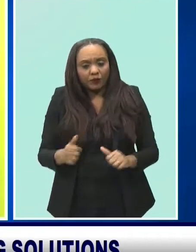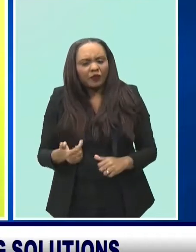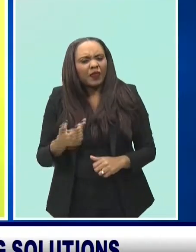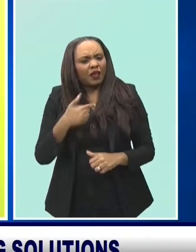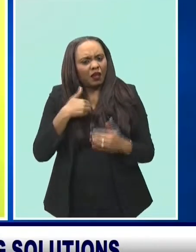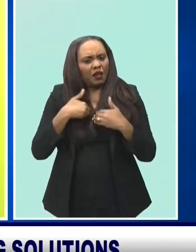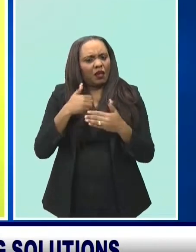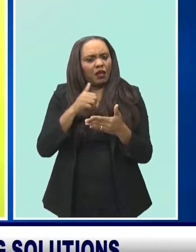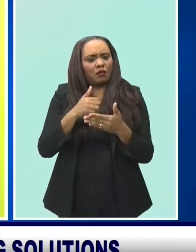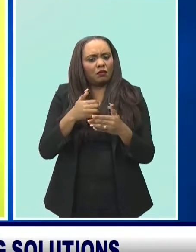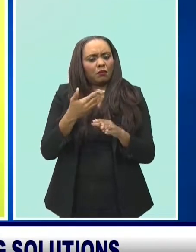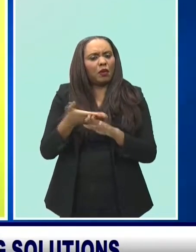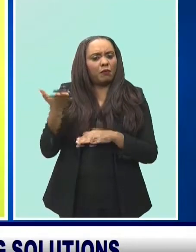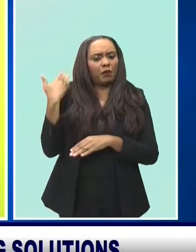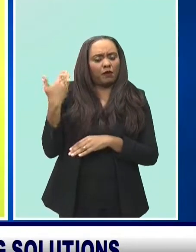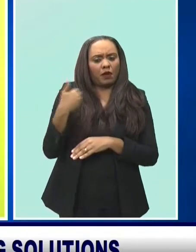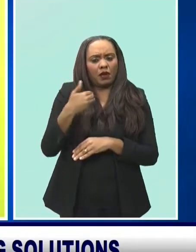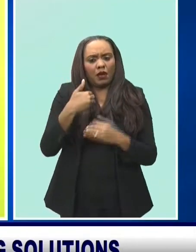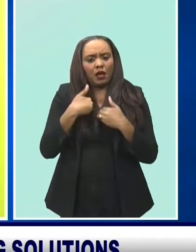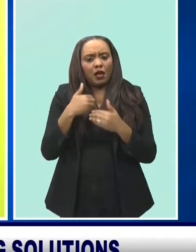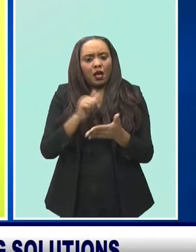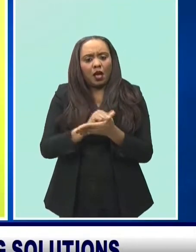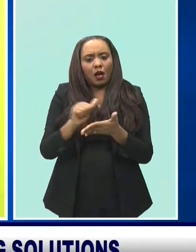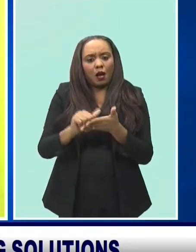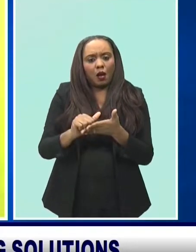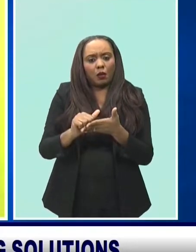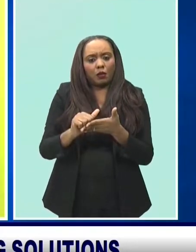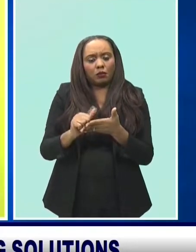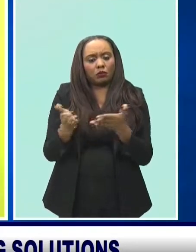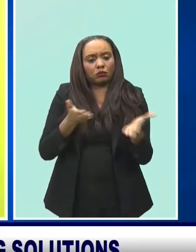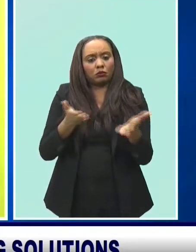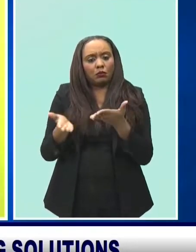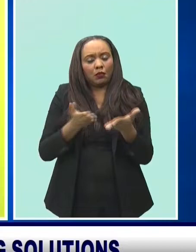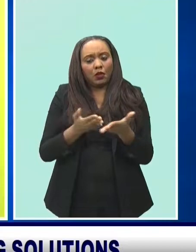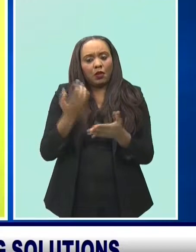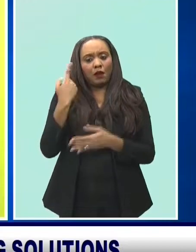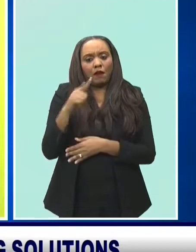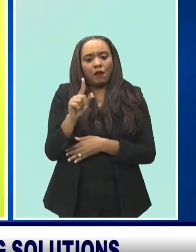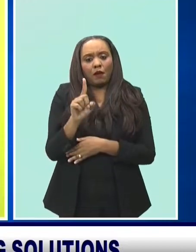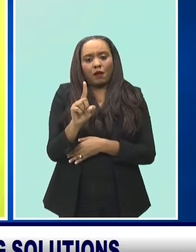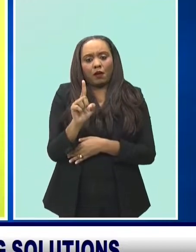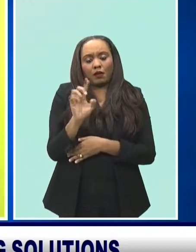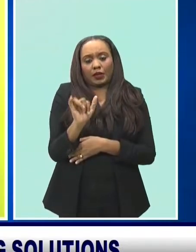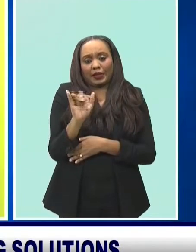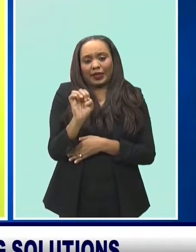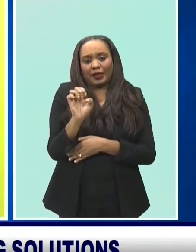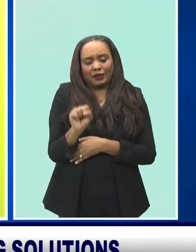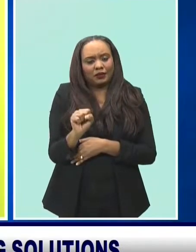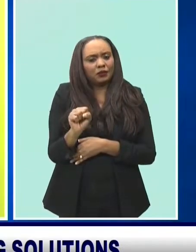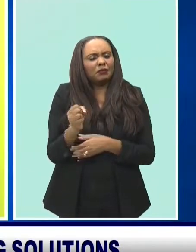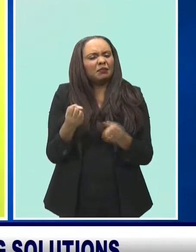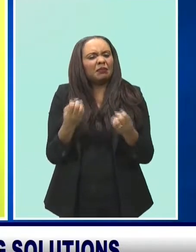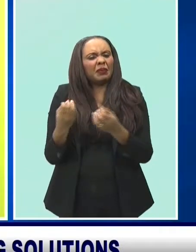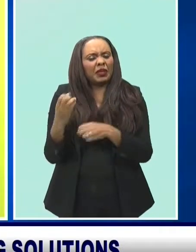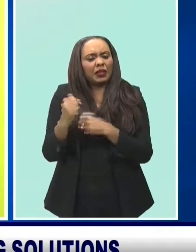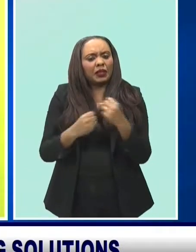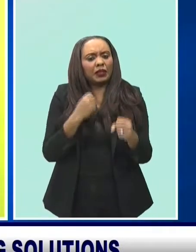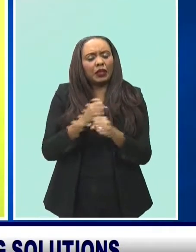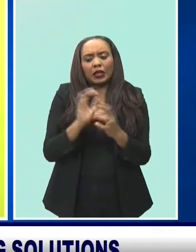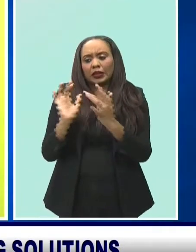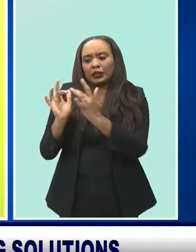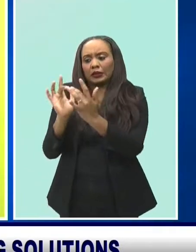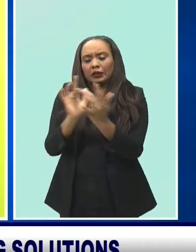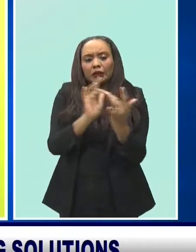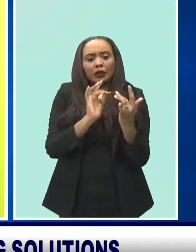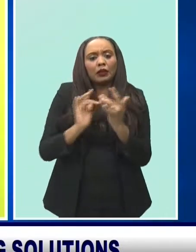accountant, the accounting services from for quite many years. Put you in contact with people who